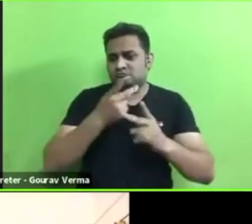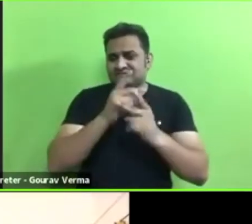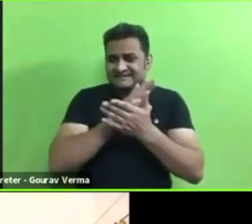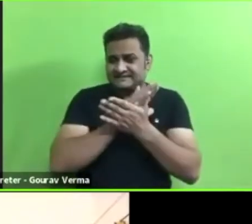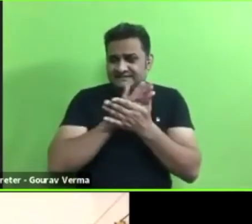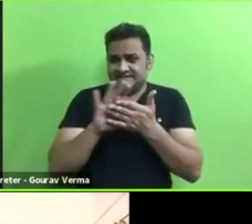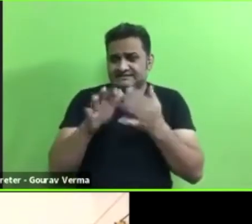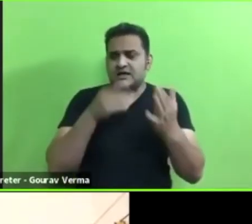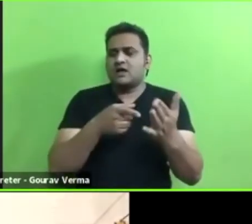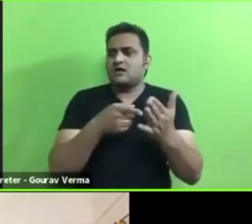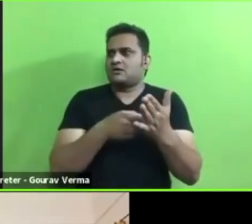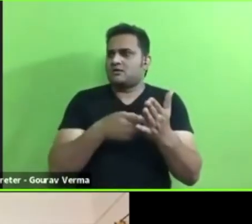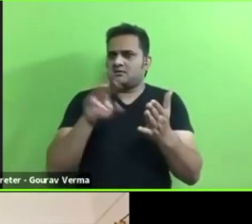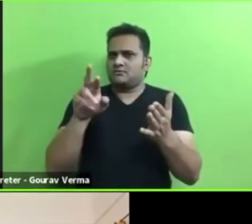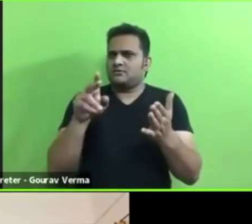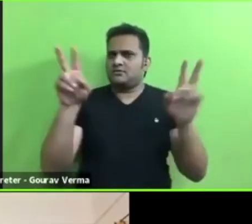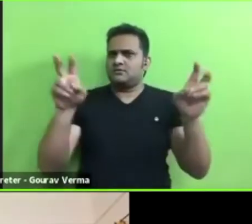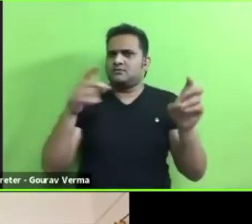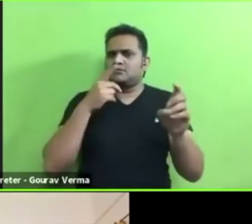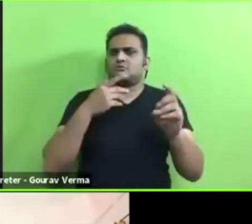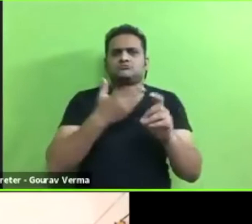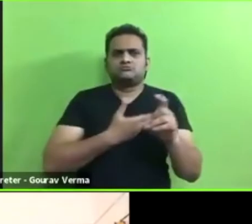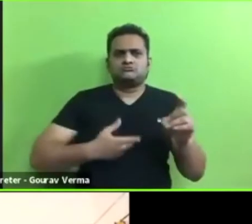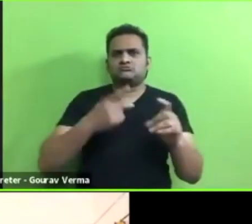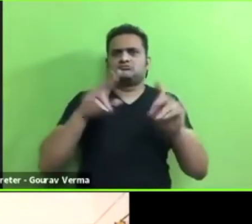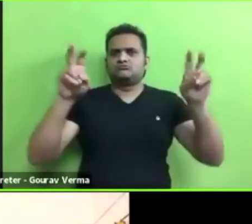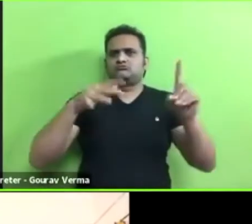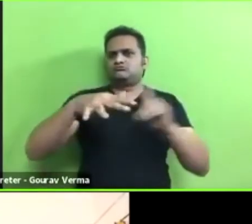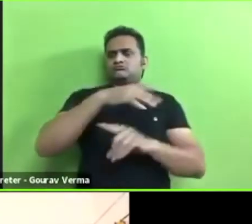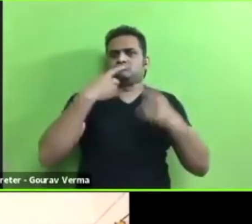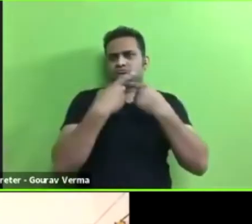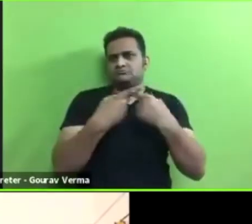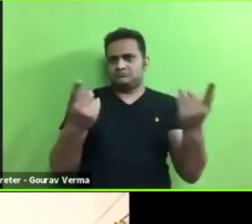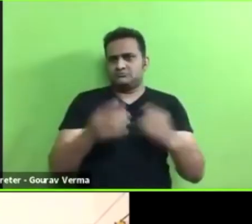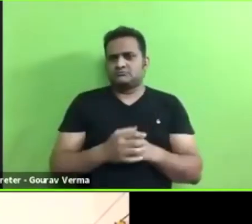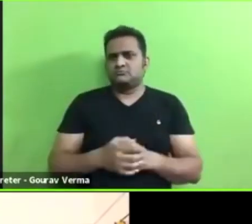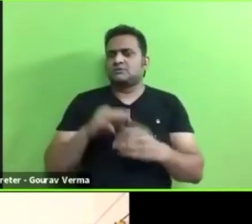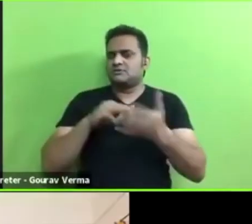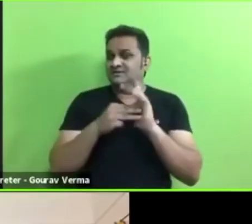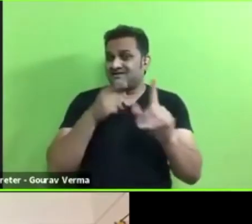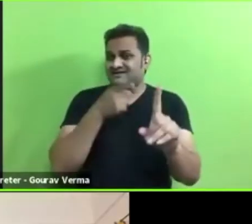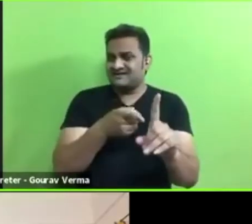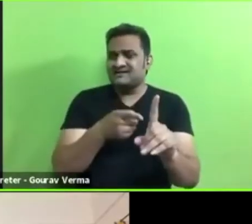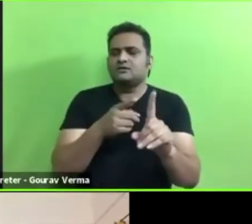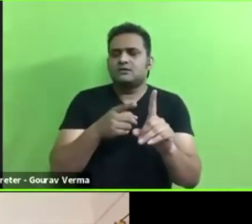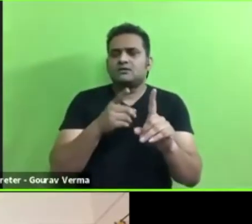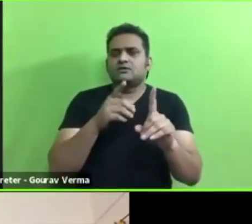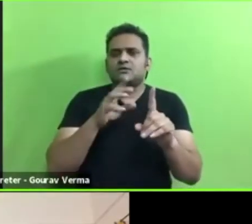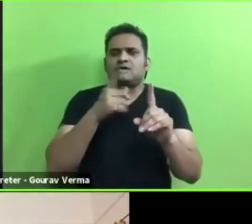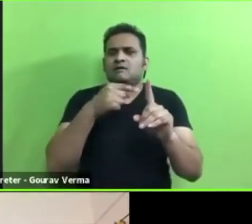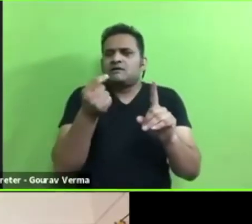a statement on caste society that is often reproducing its deprived